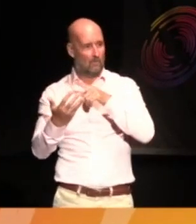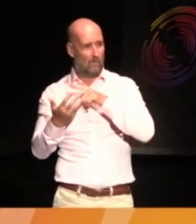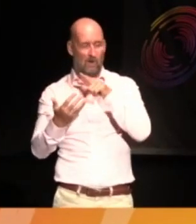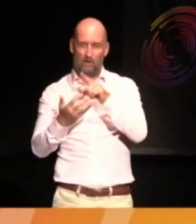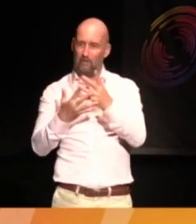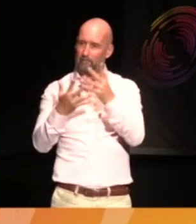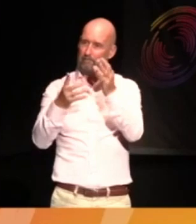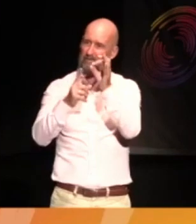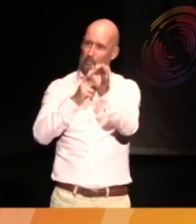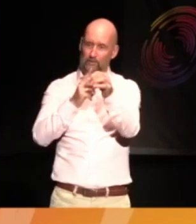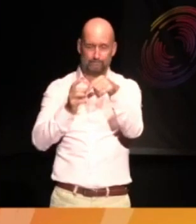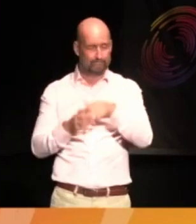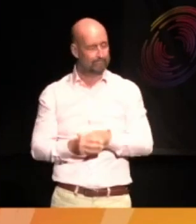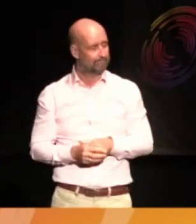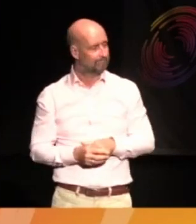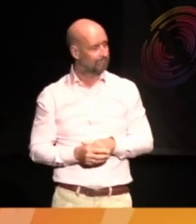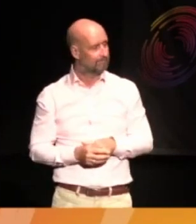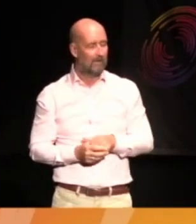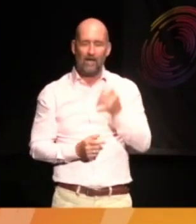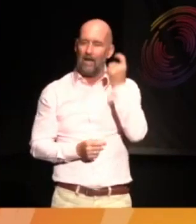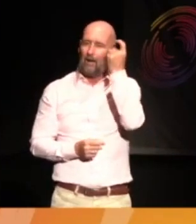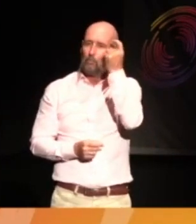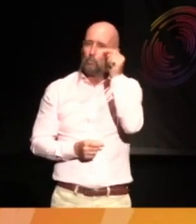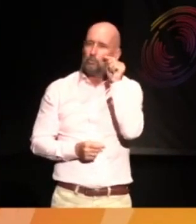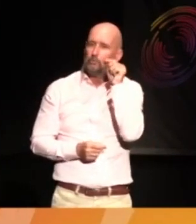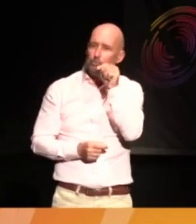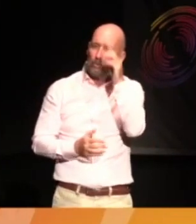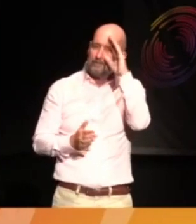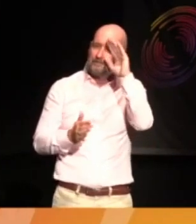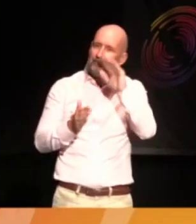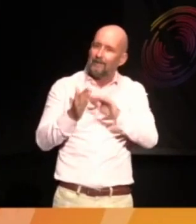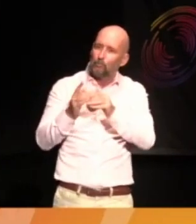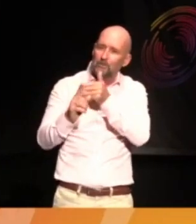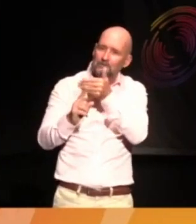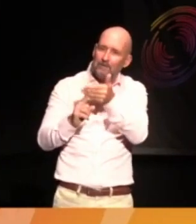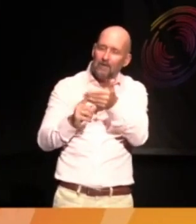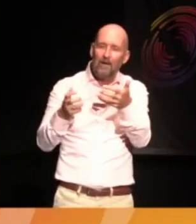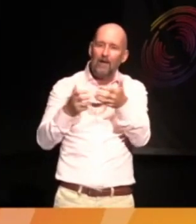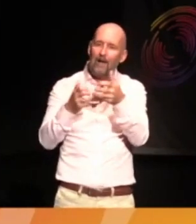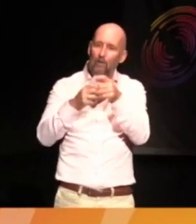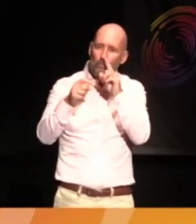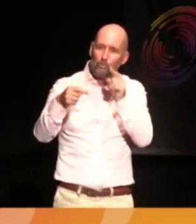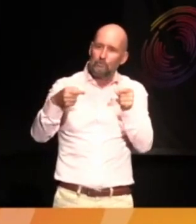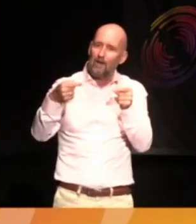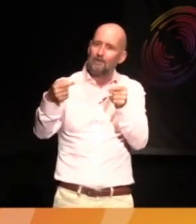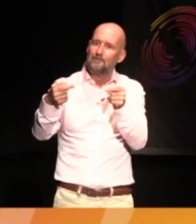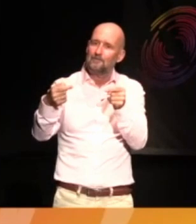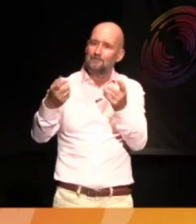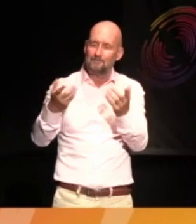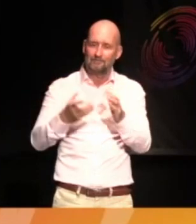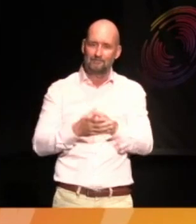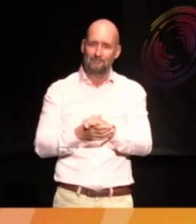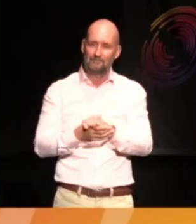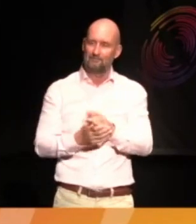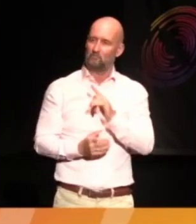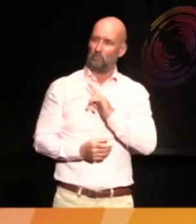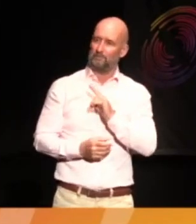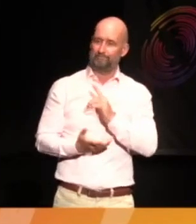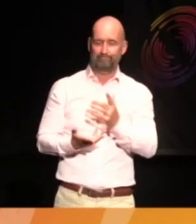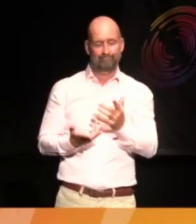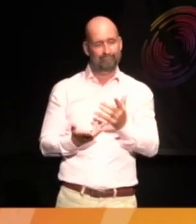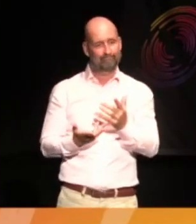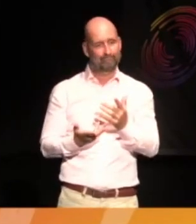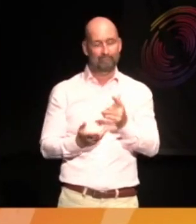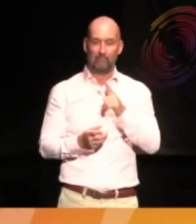unquestioned. So I'm just curious to hear from your experience how you would challenge that, because as someone who is very much